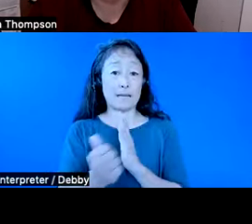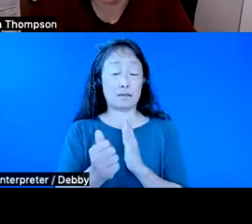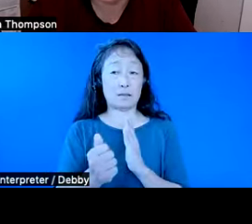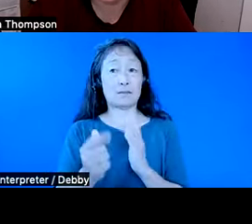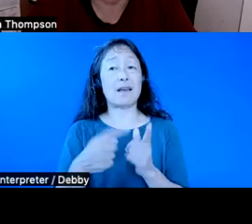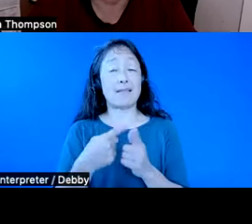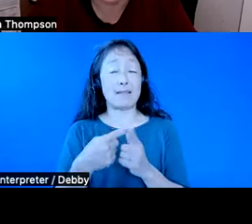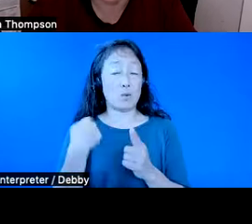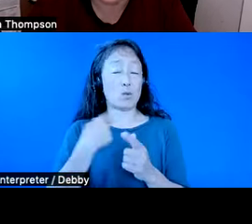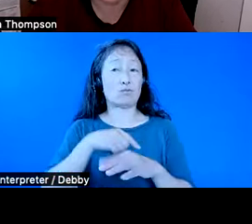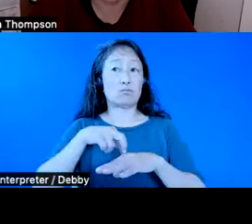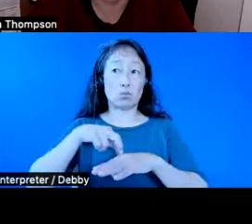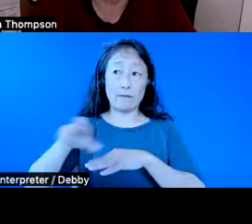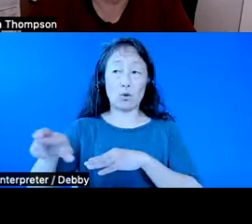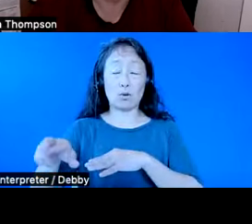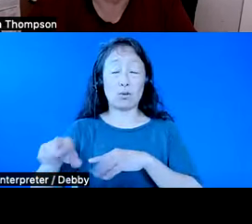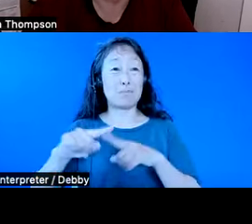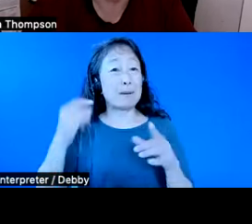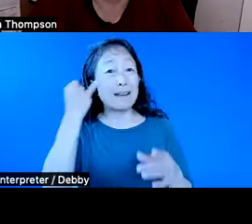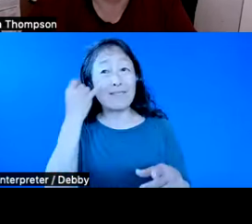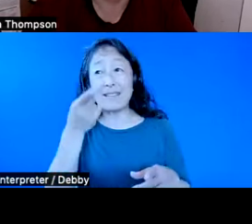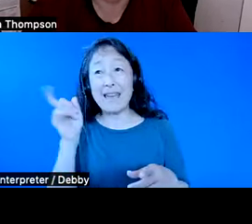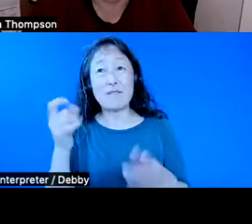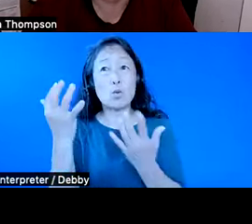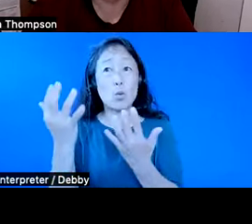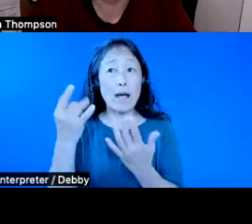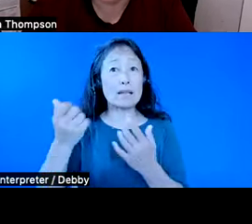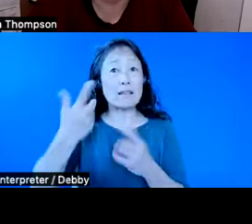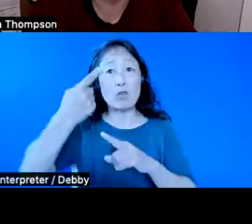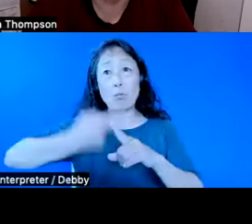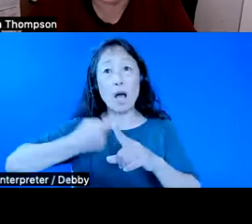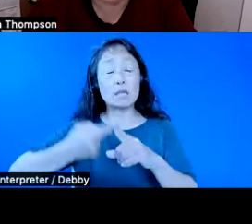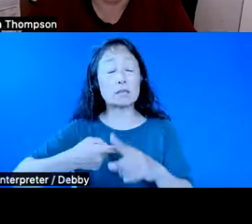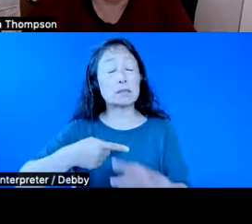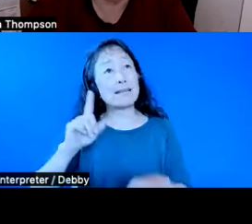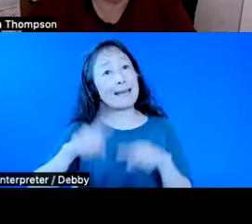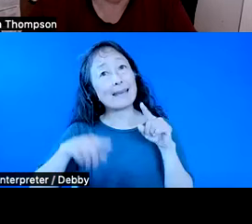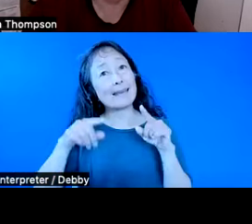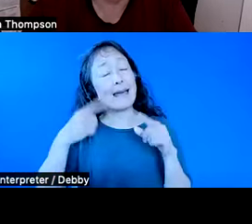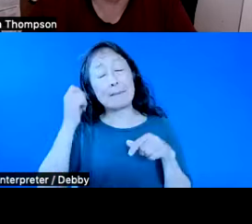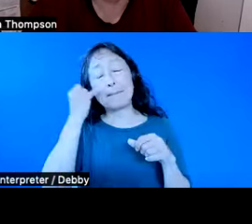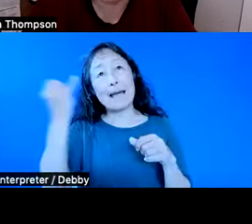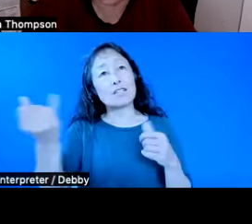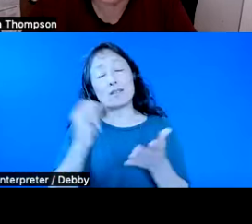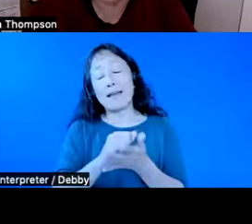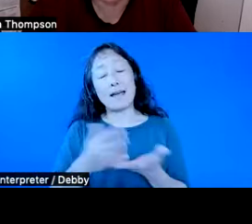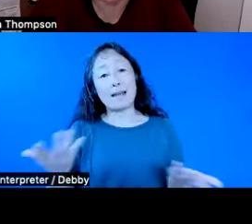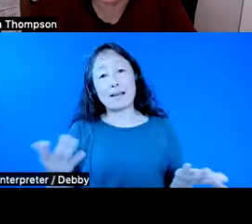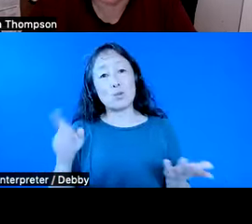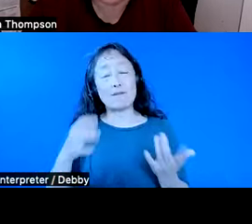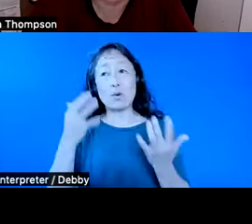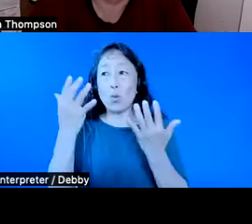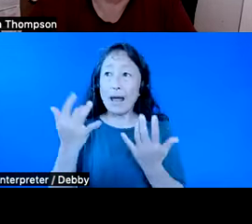wait months. Can you imagine that? It's like you have to wait and wait and wait to even talk or be